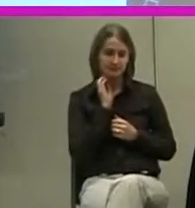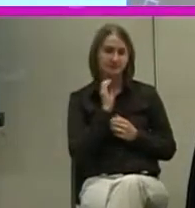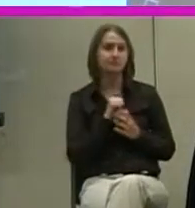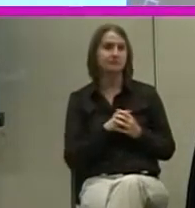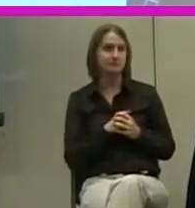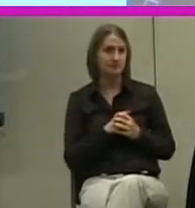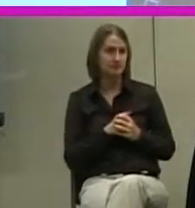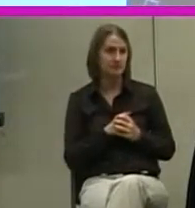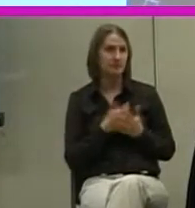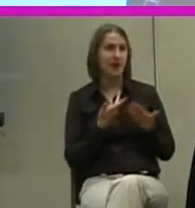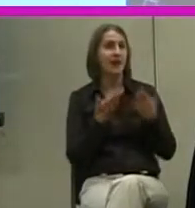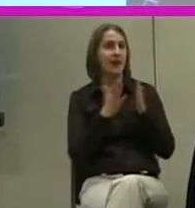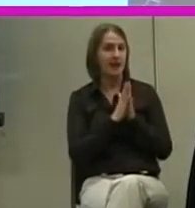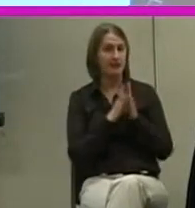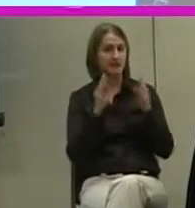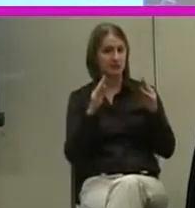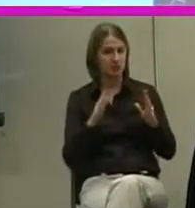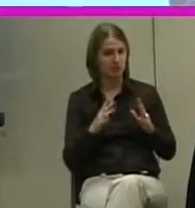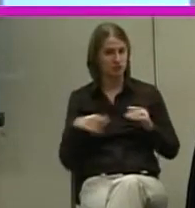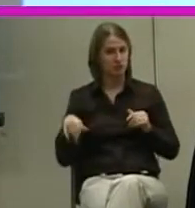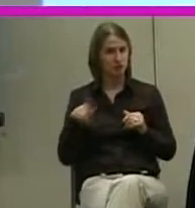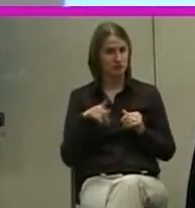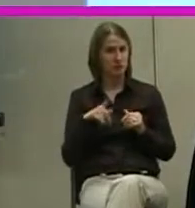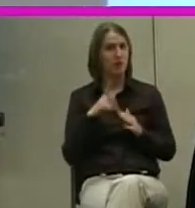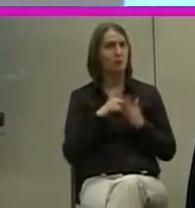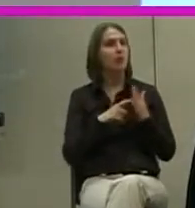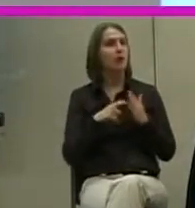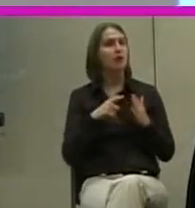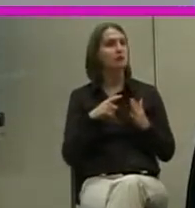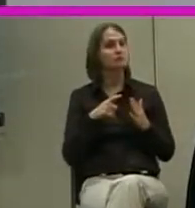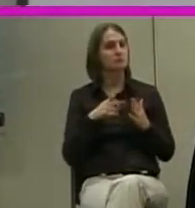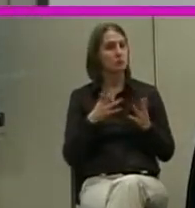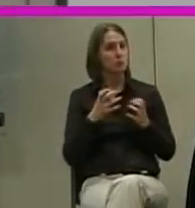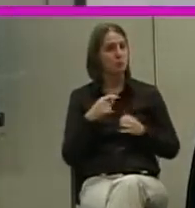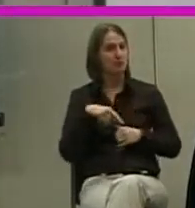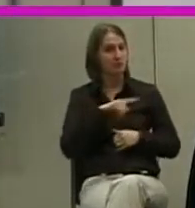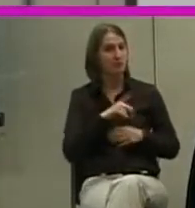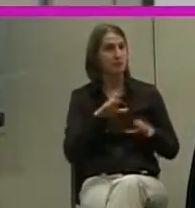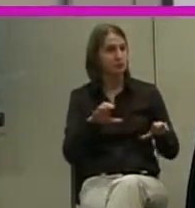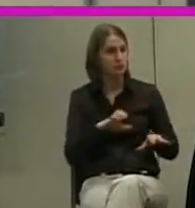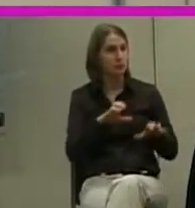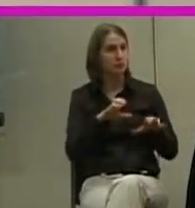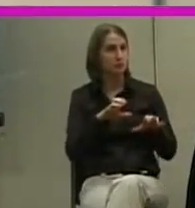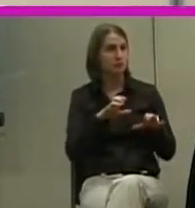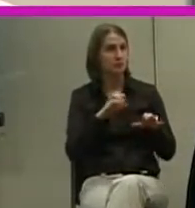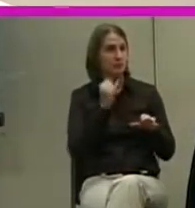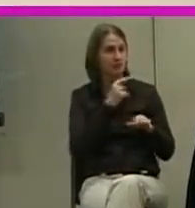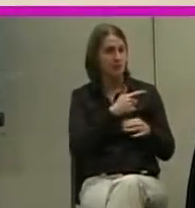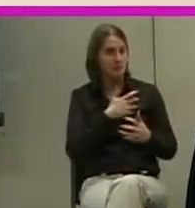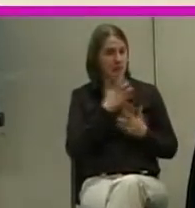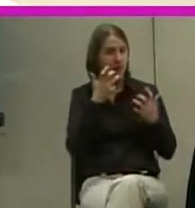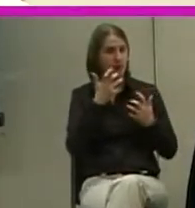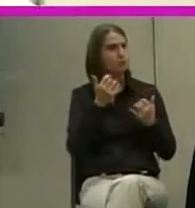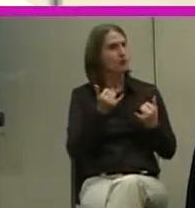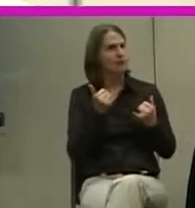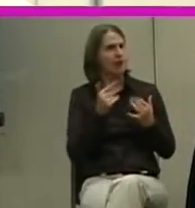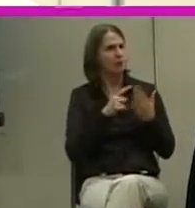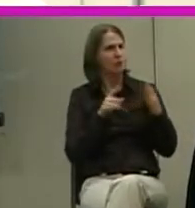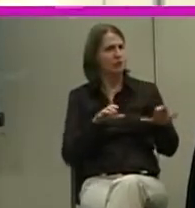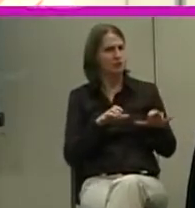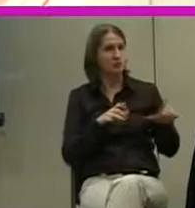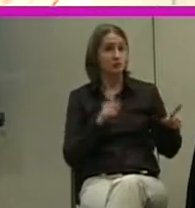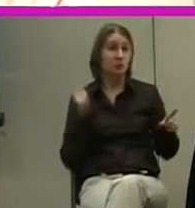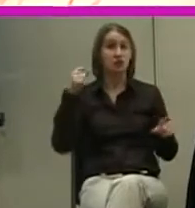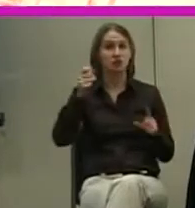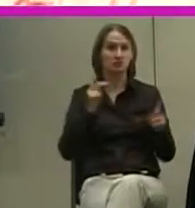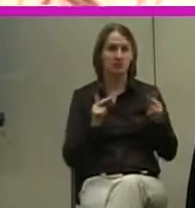So what I did was I asked the teachers, what would you like them to do when they get mad? Right now, what are they doing? They're